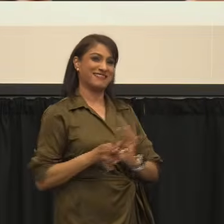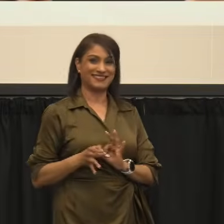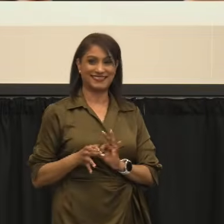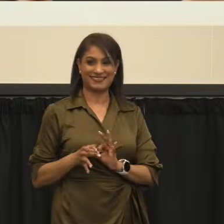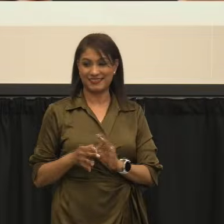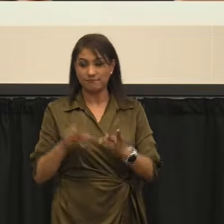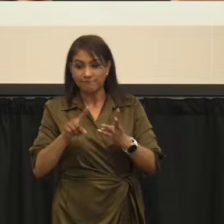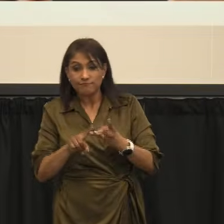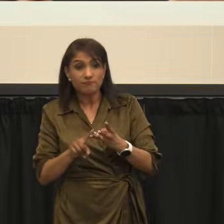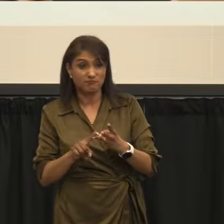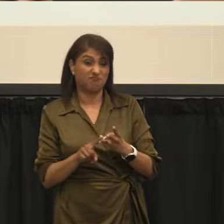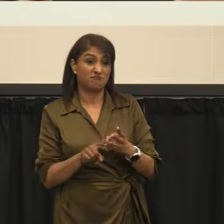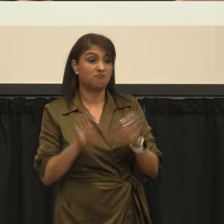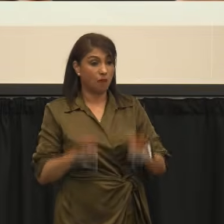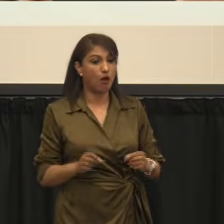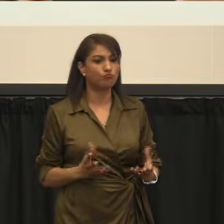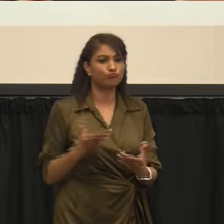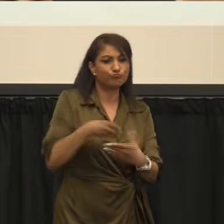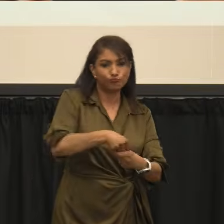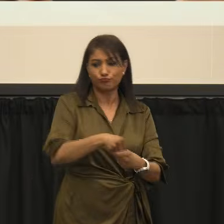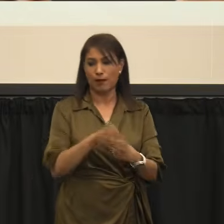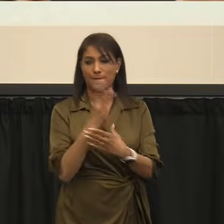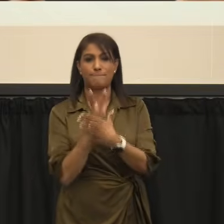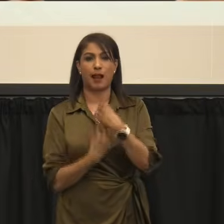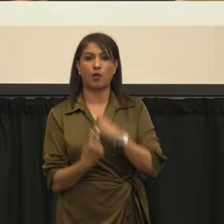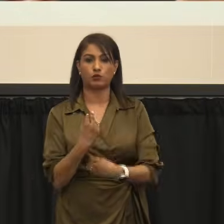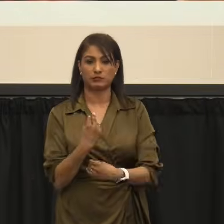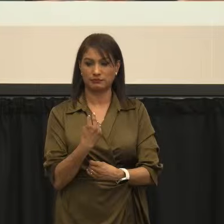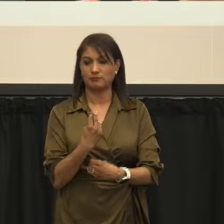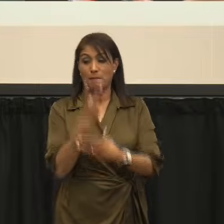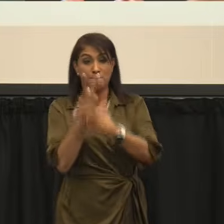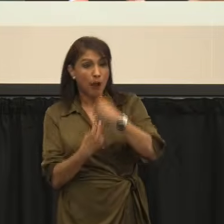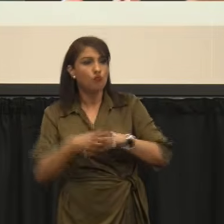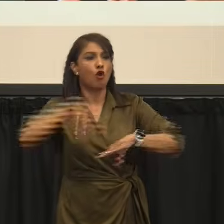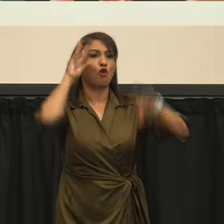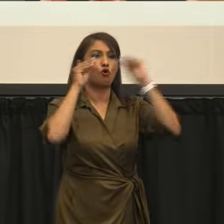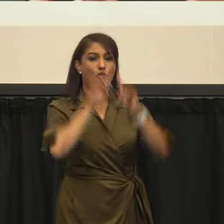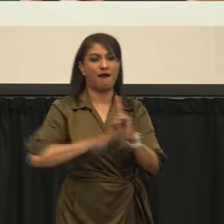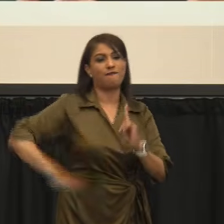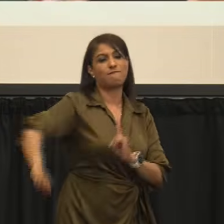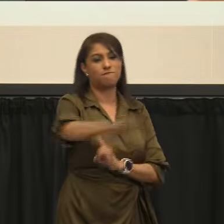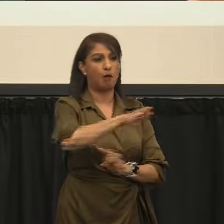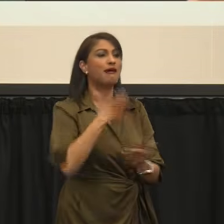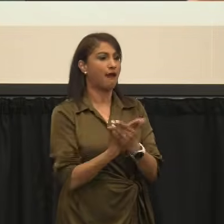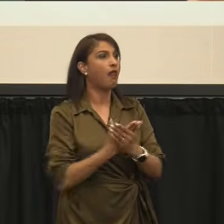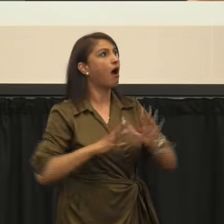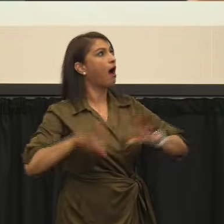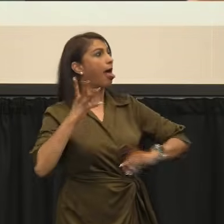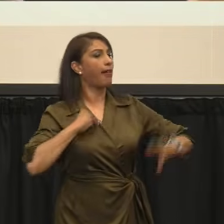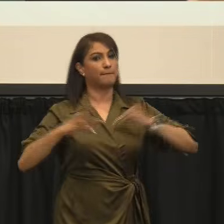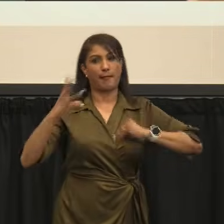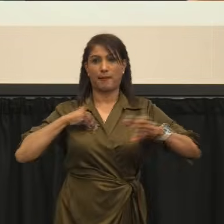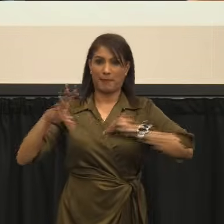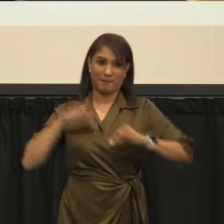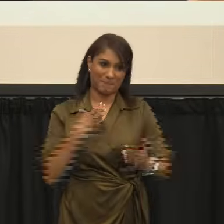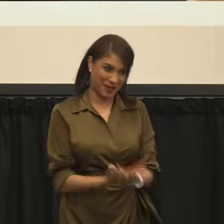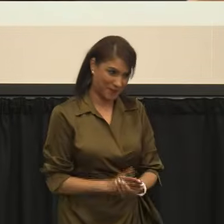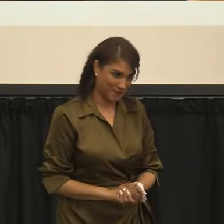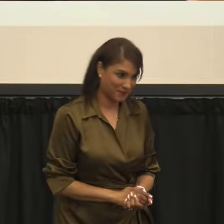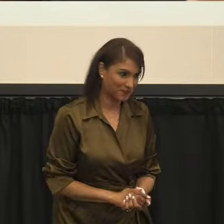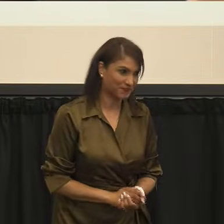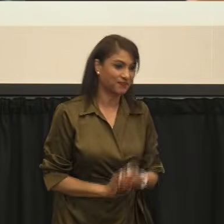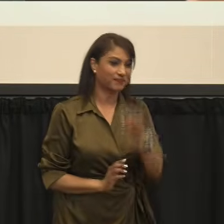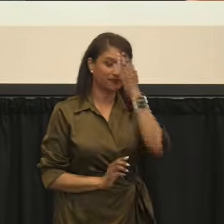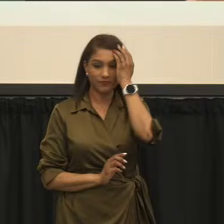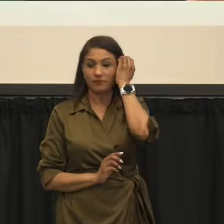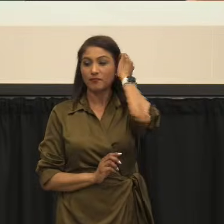Also the educators, the assistant educators, as well as interpreters. And enable bilingual